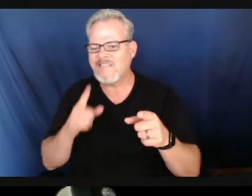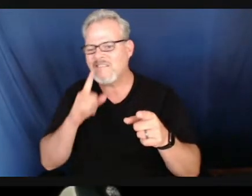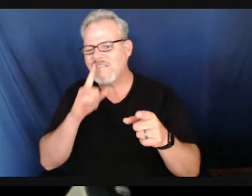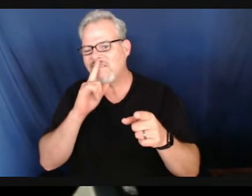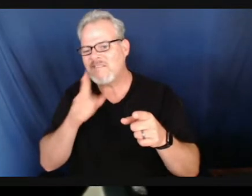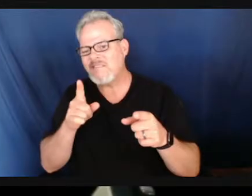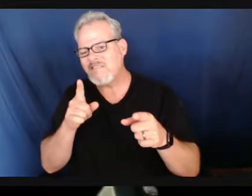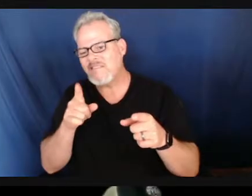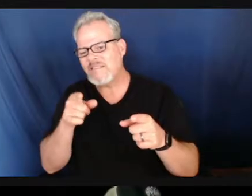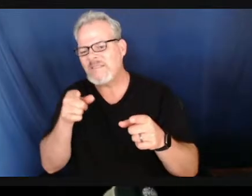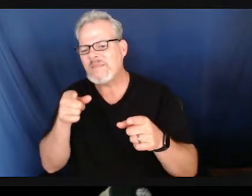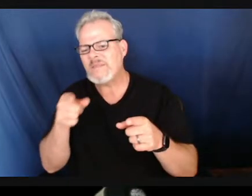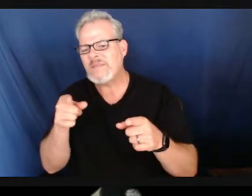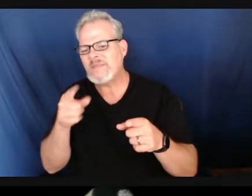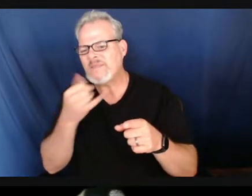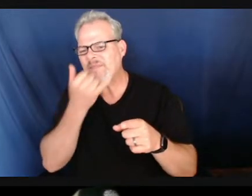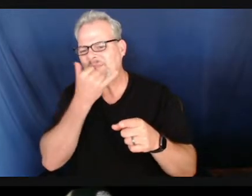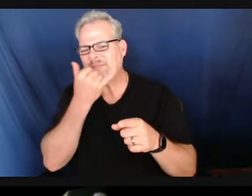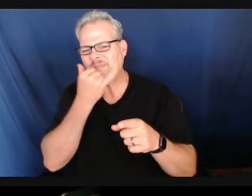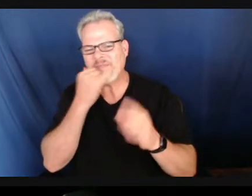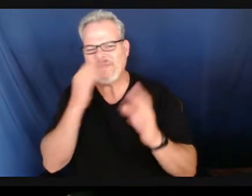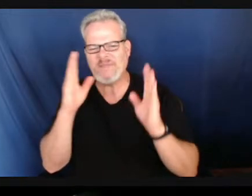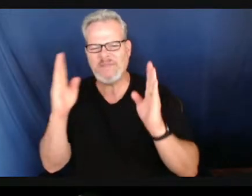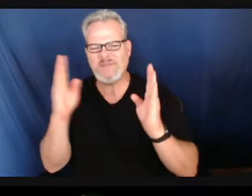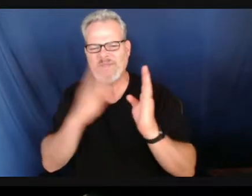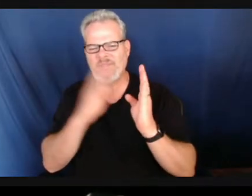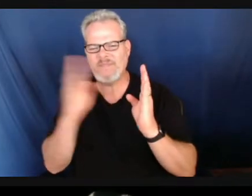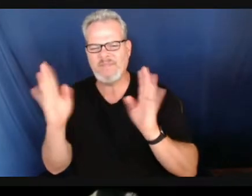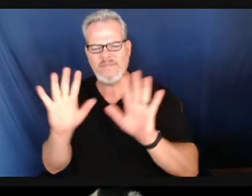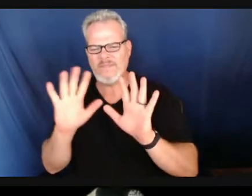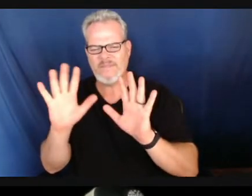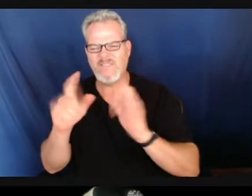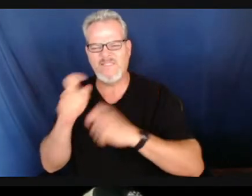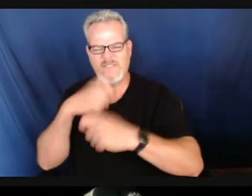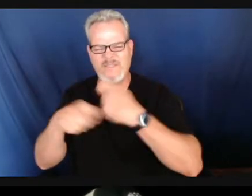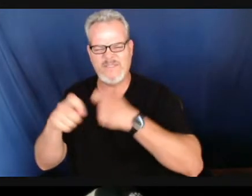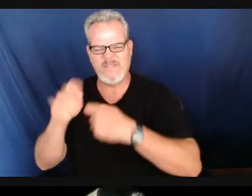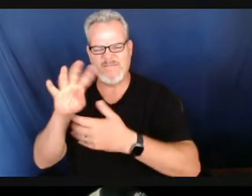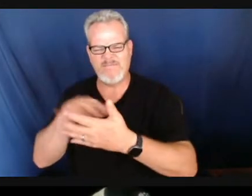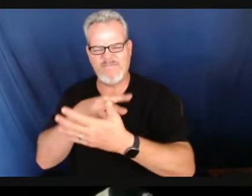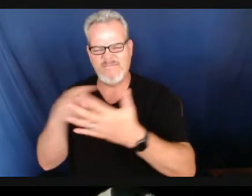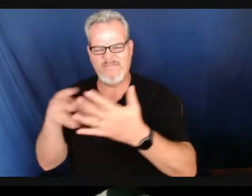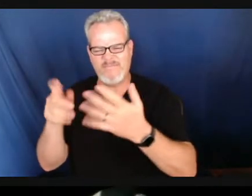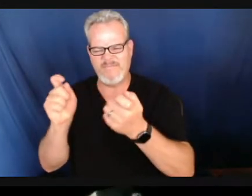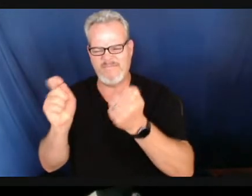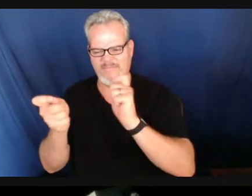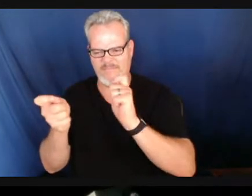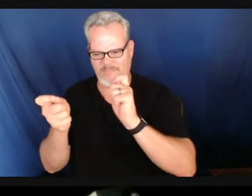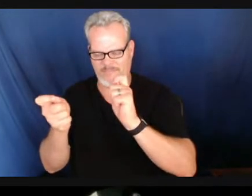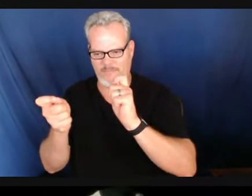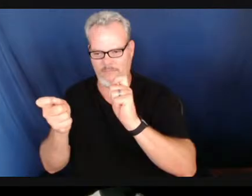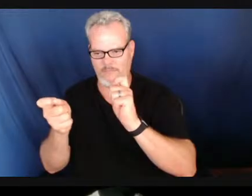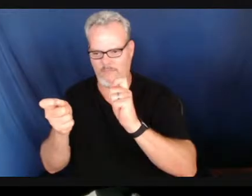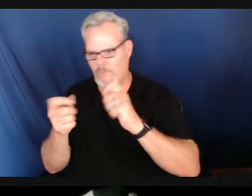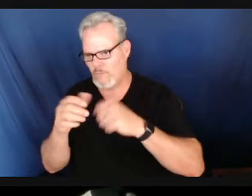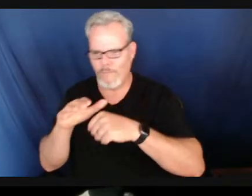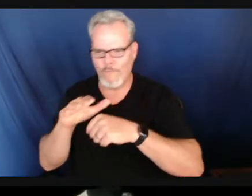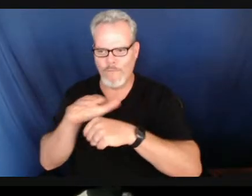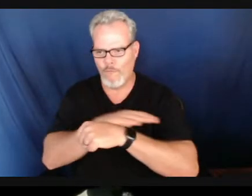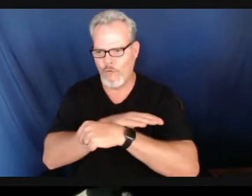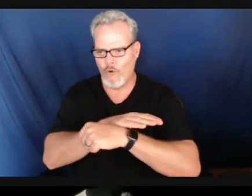oh, this is probably the wrong date range, so let's update the date range to the full